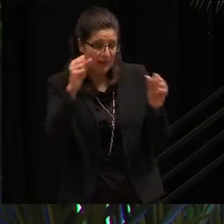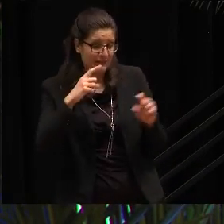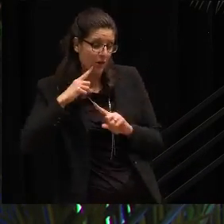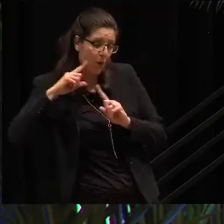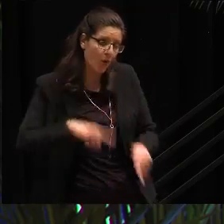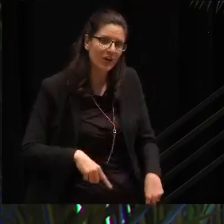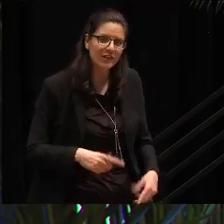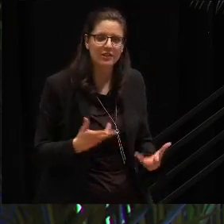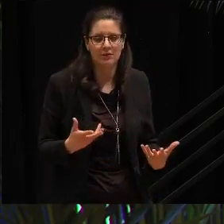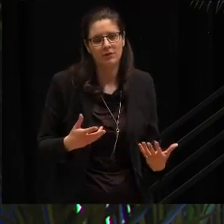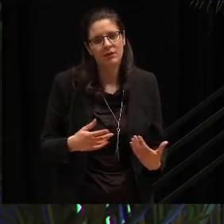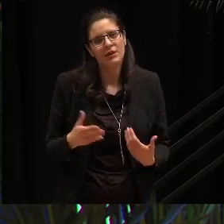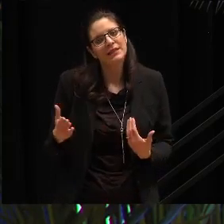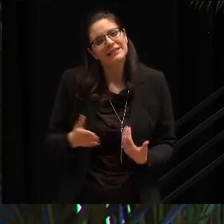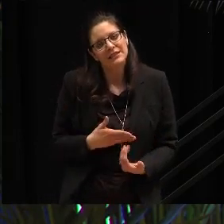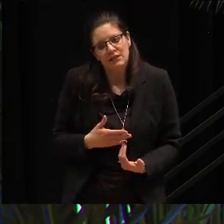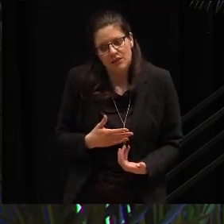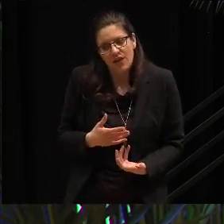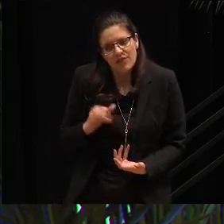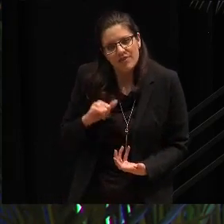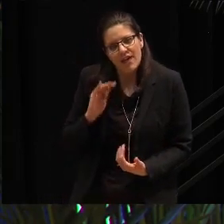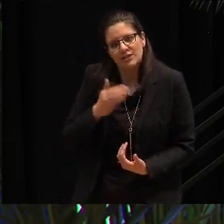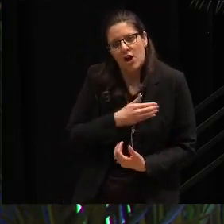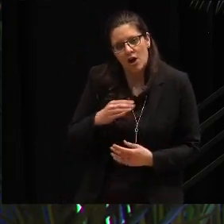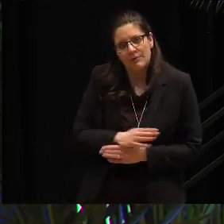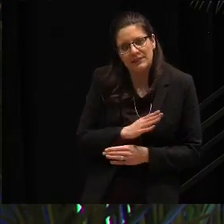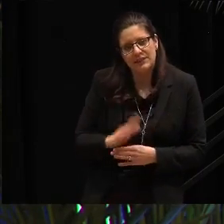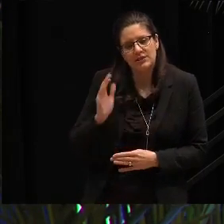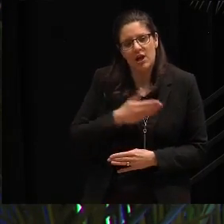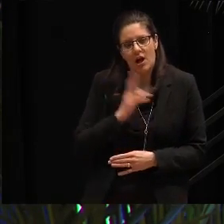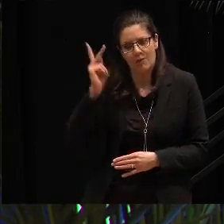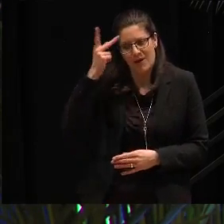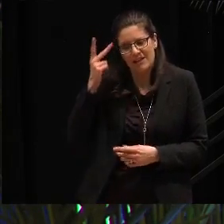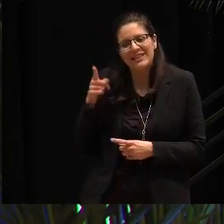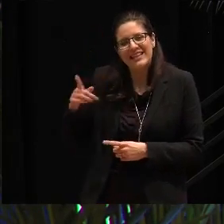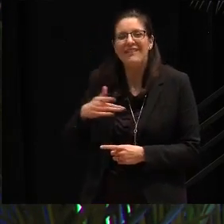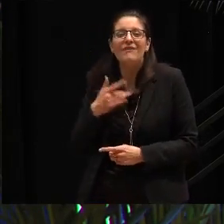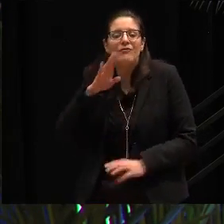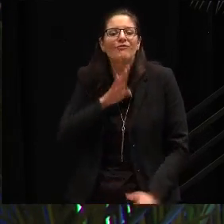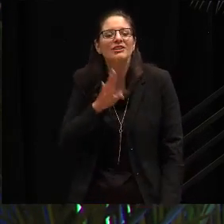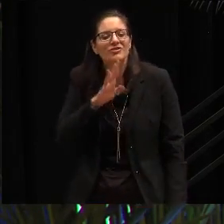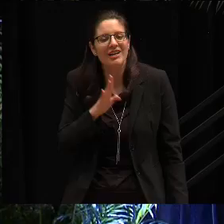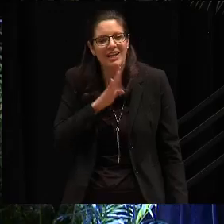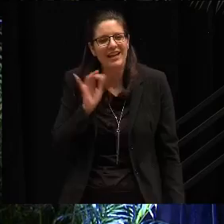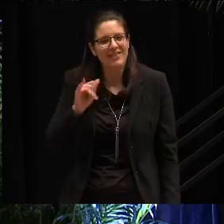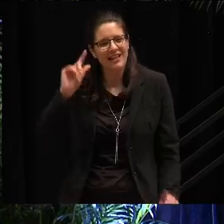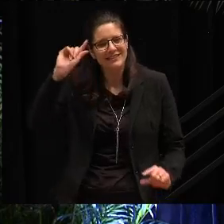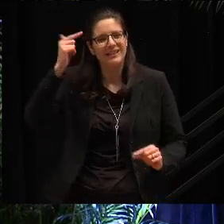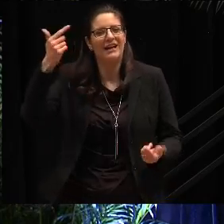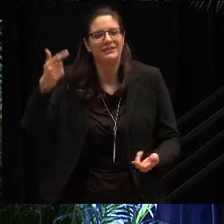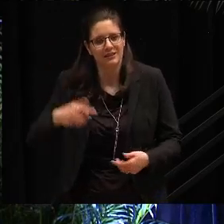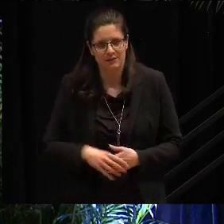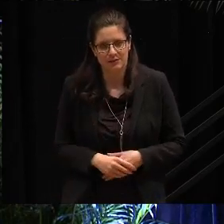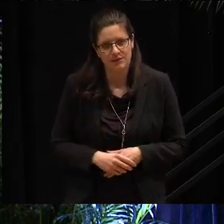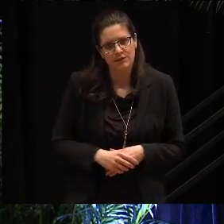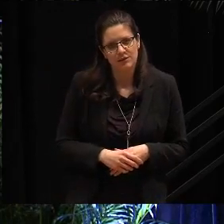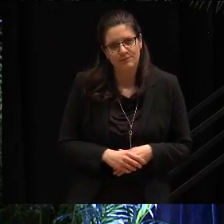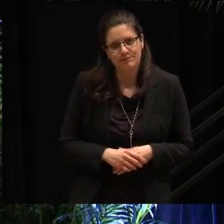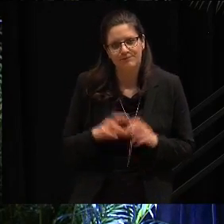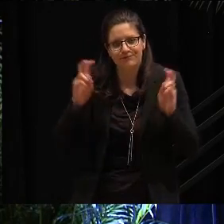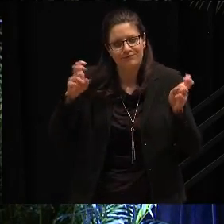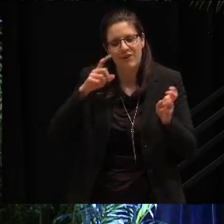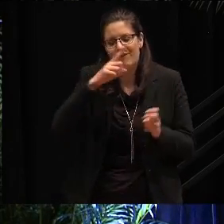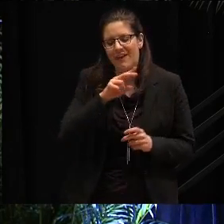telling the story of our business, our politics, to get frustrated and distracted by that sort of nonsense. Fake